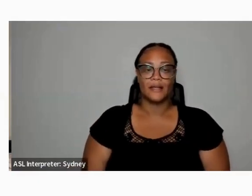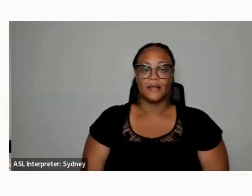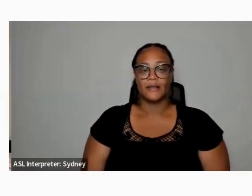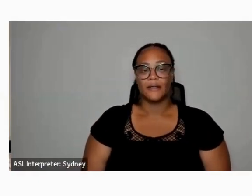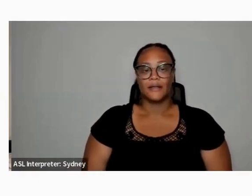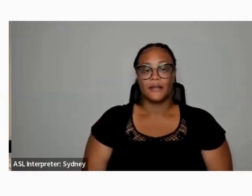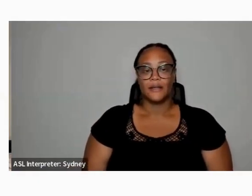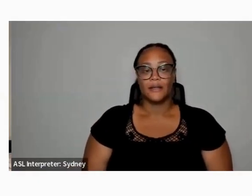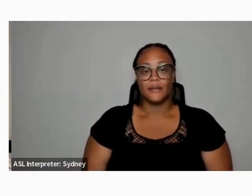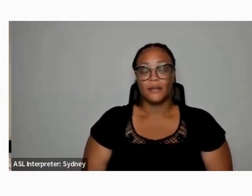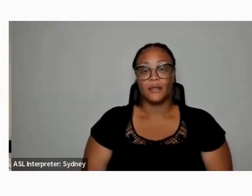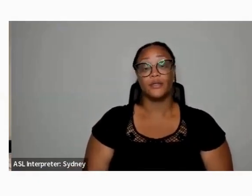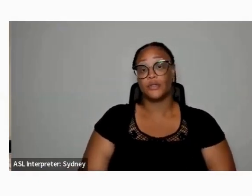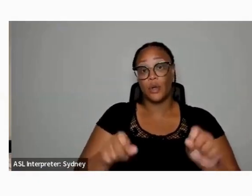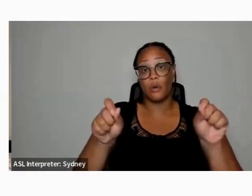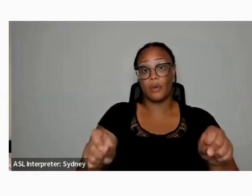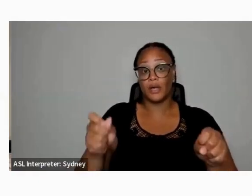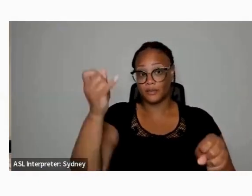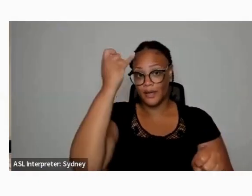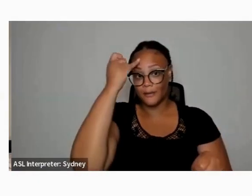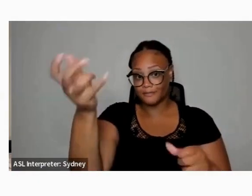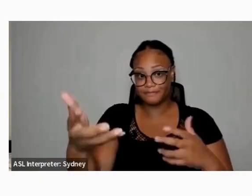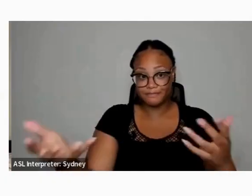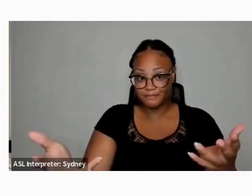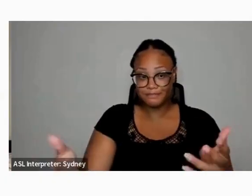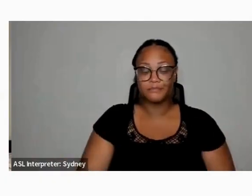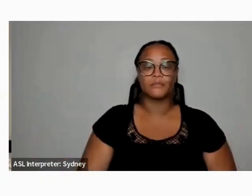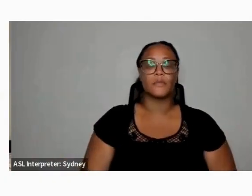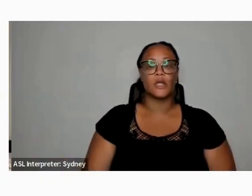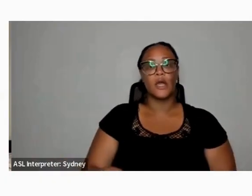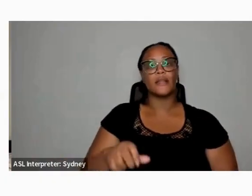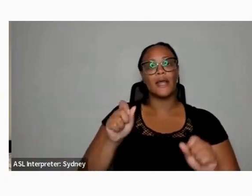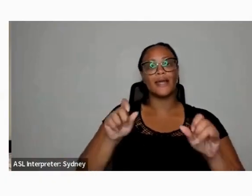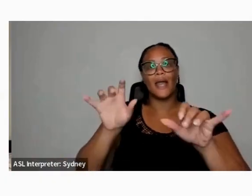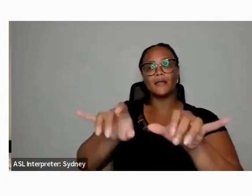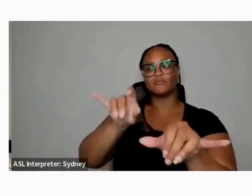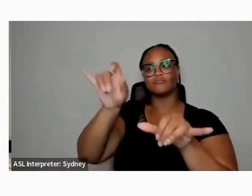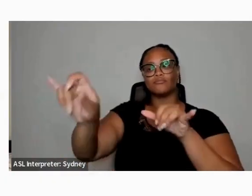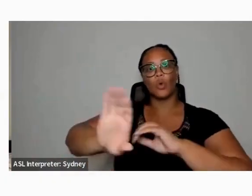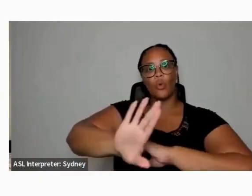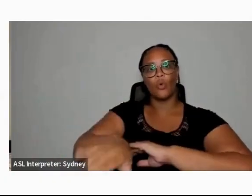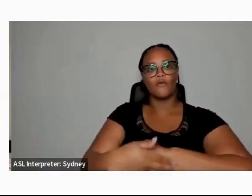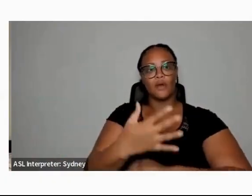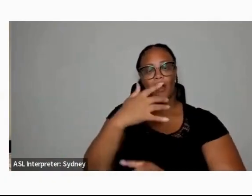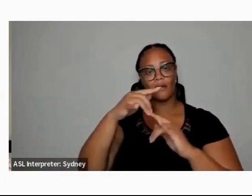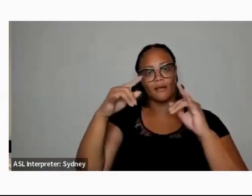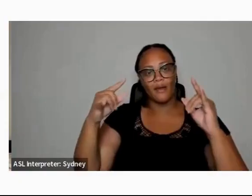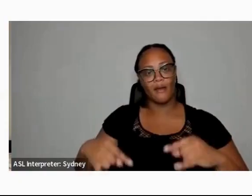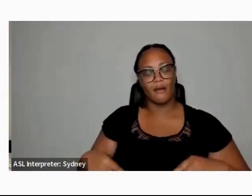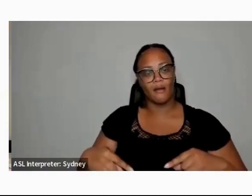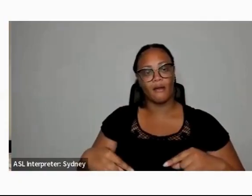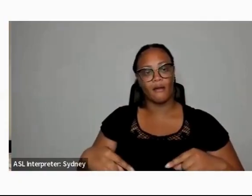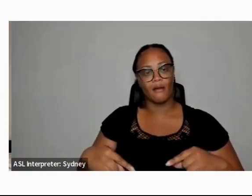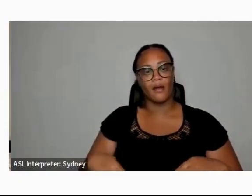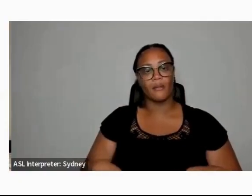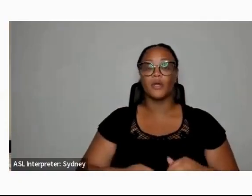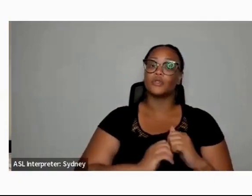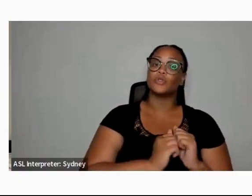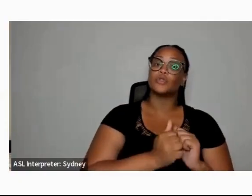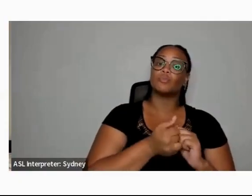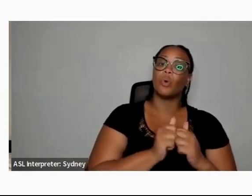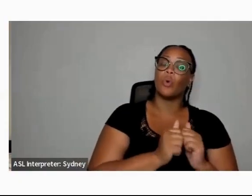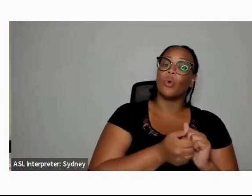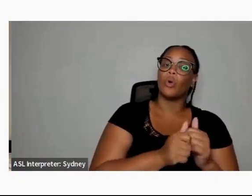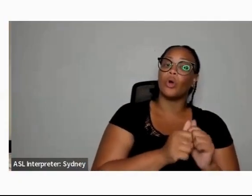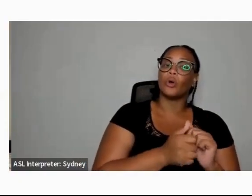they're day camps or, if possible, like sleepaway camps. Thinking about different sports leagues or classes within the community. So